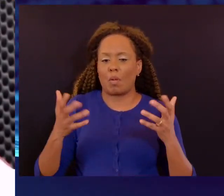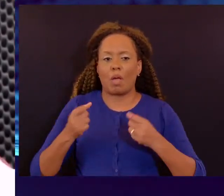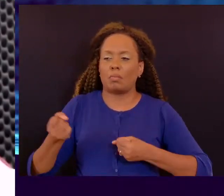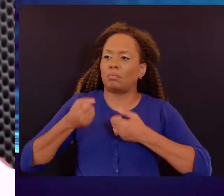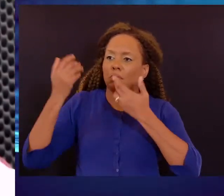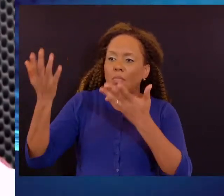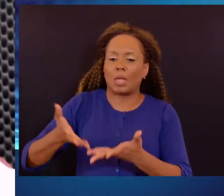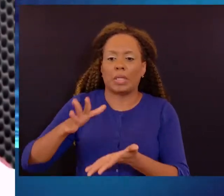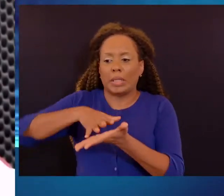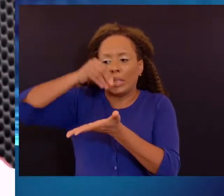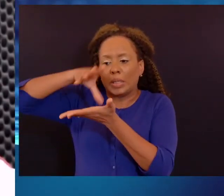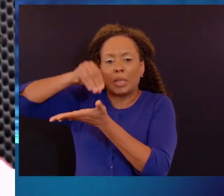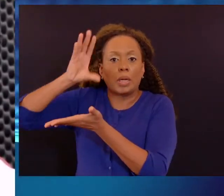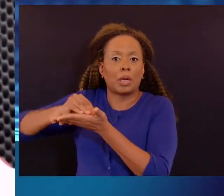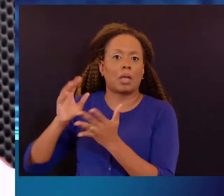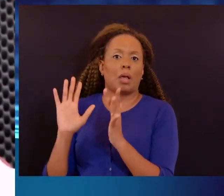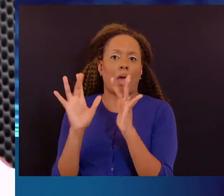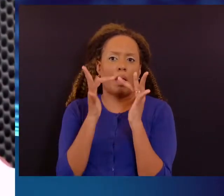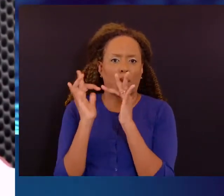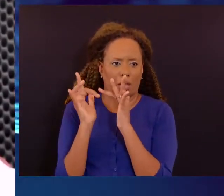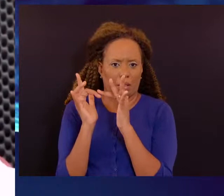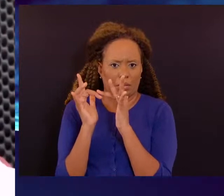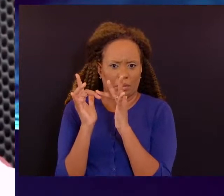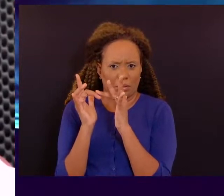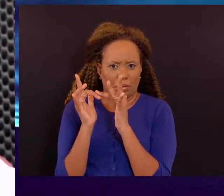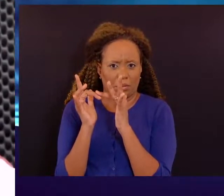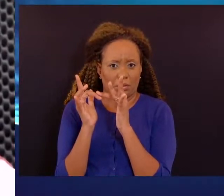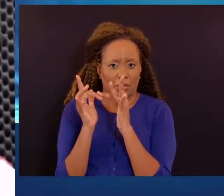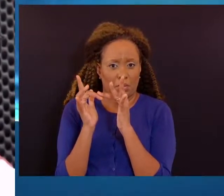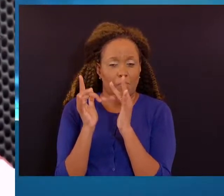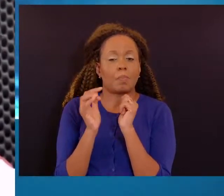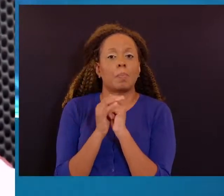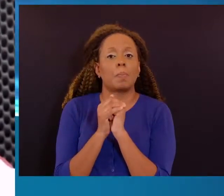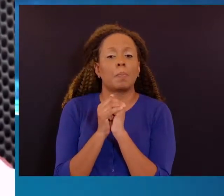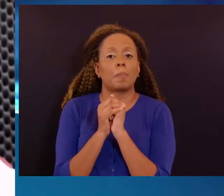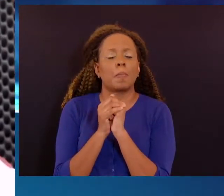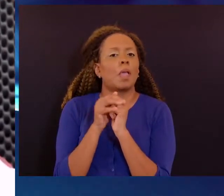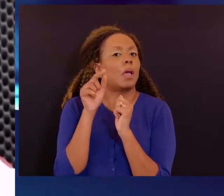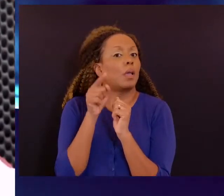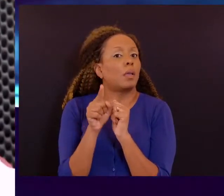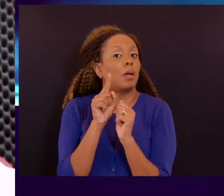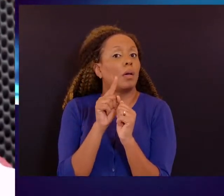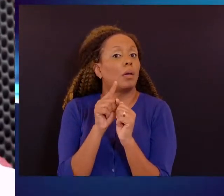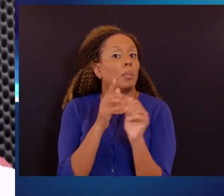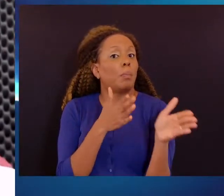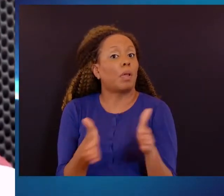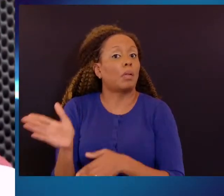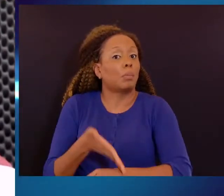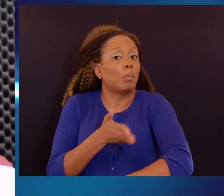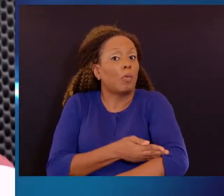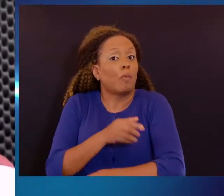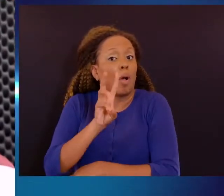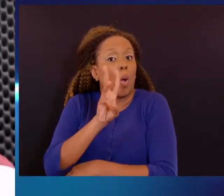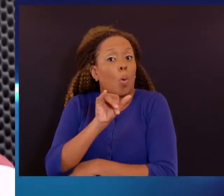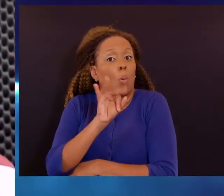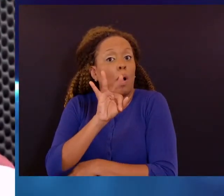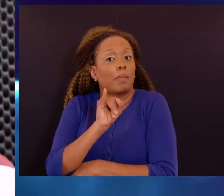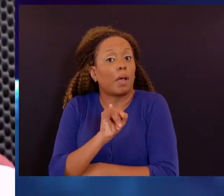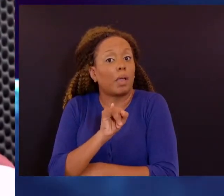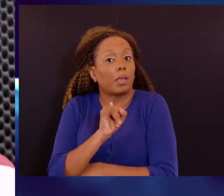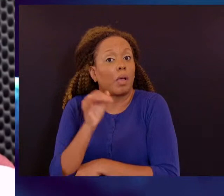ways for students to learn, is the ministry looking into things like the Wi-Fi at schools? Most